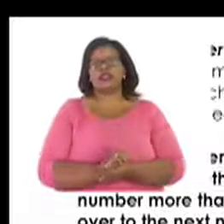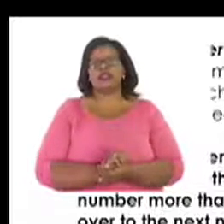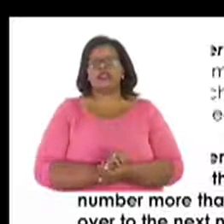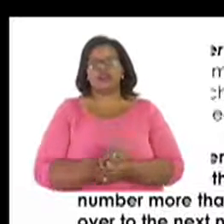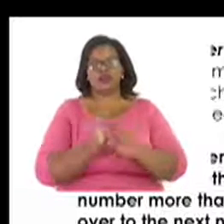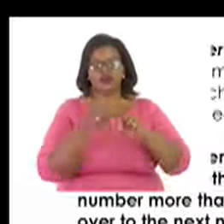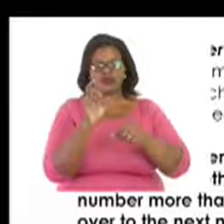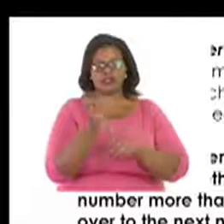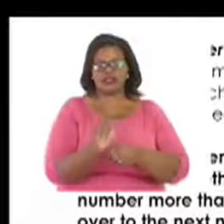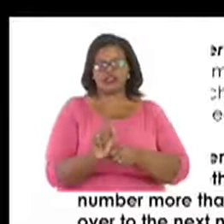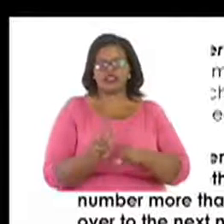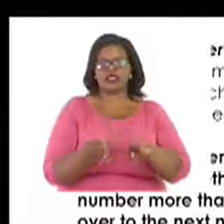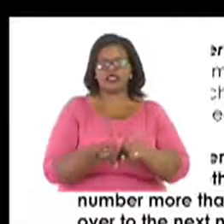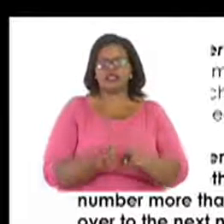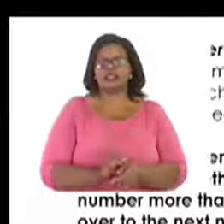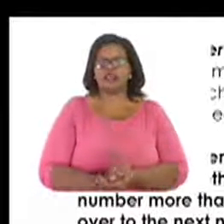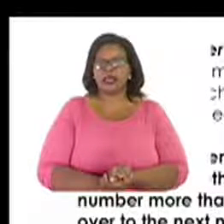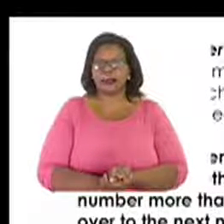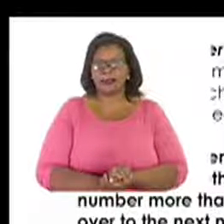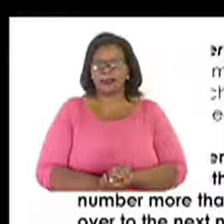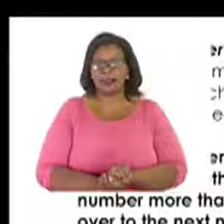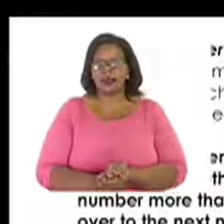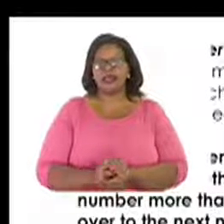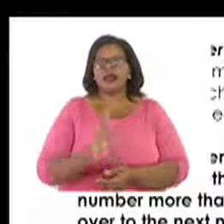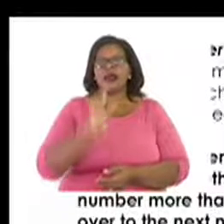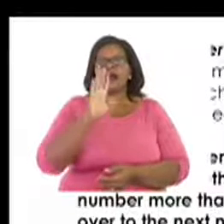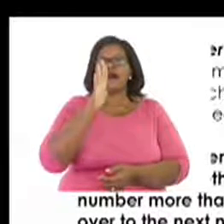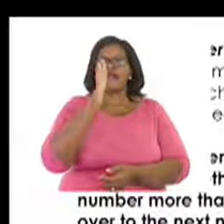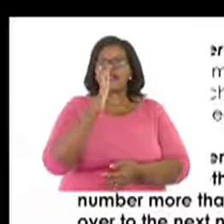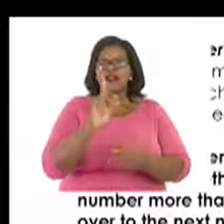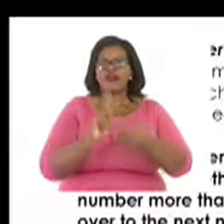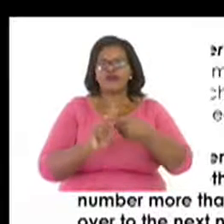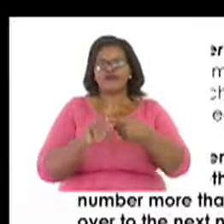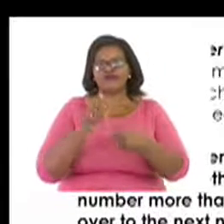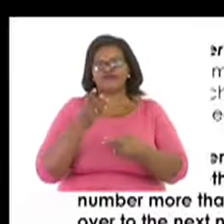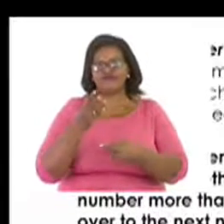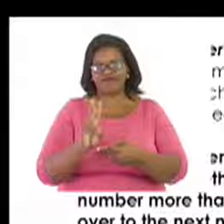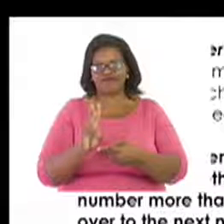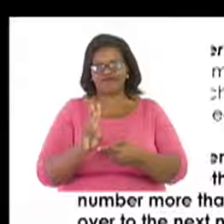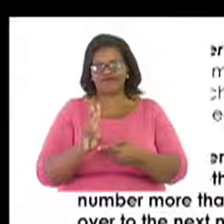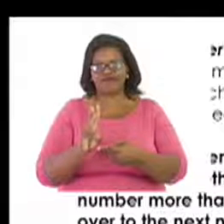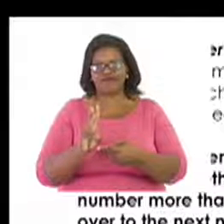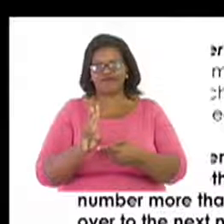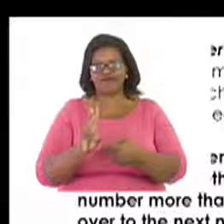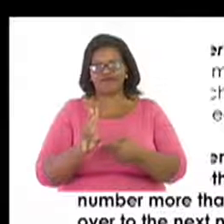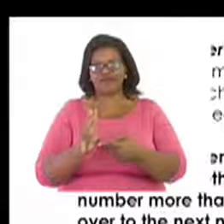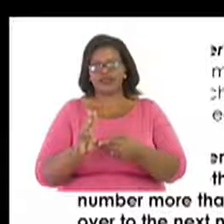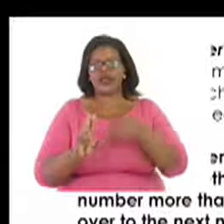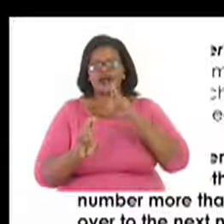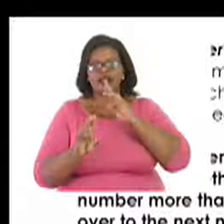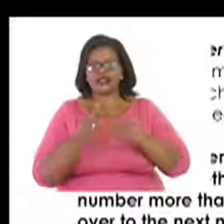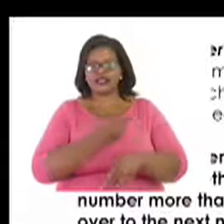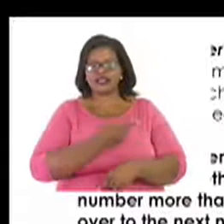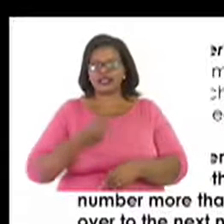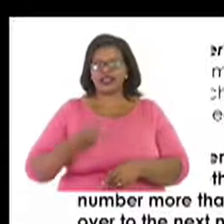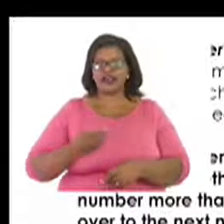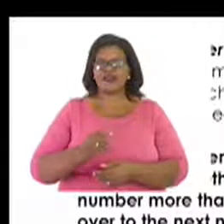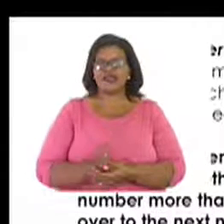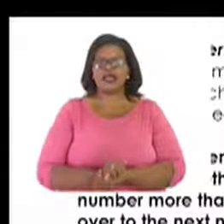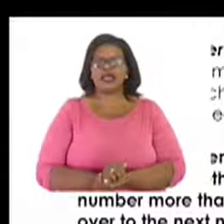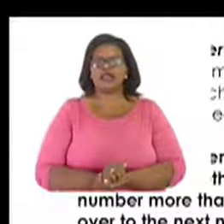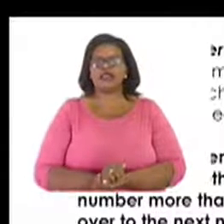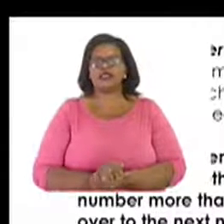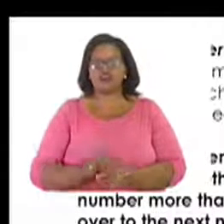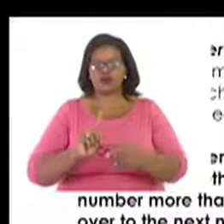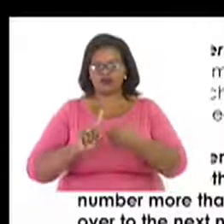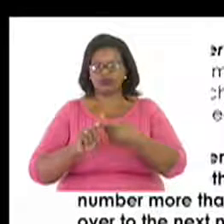let's add. 5 plus 6, that is equal to 11, plus